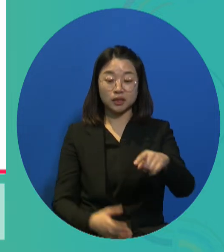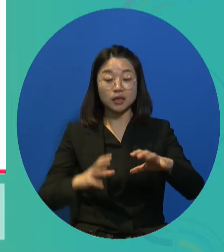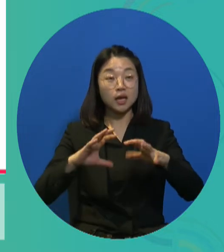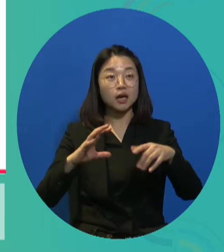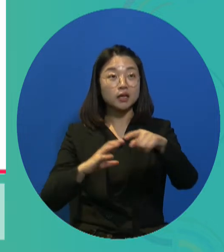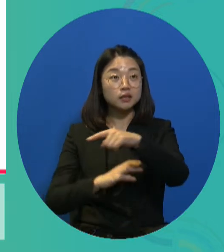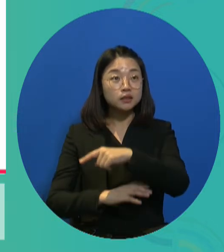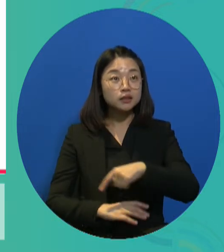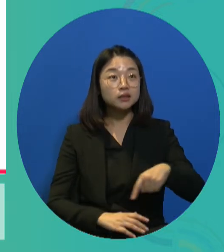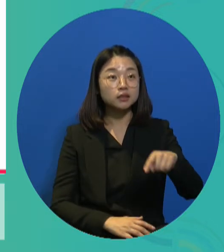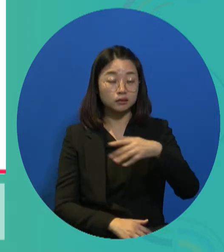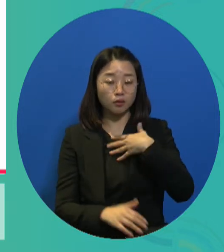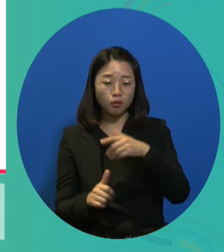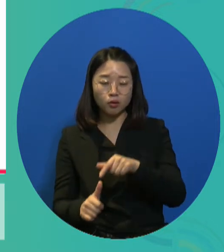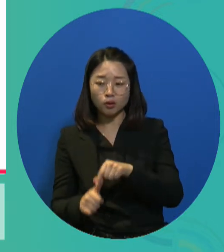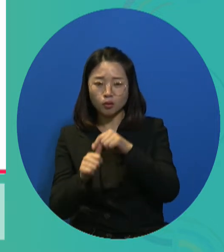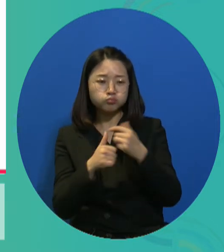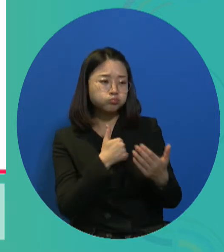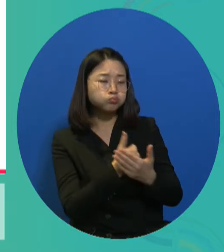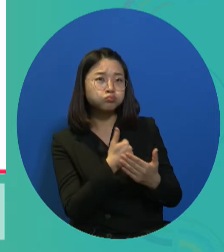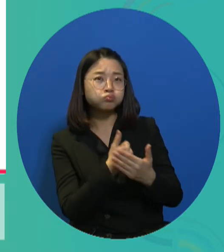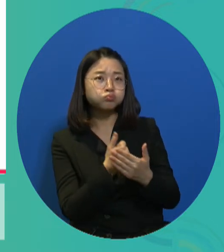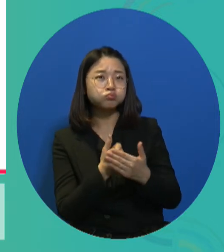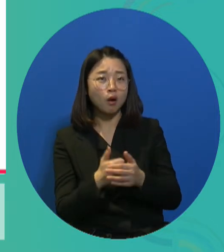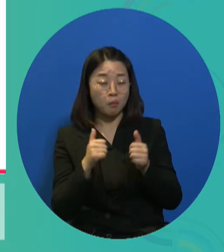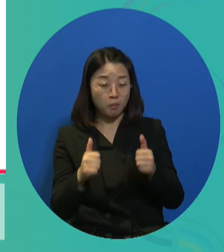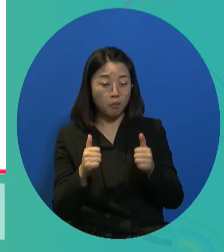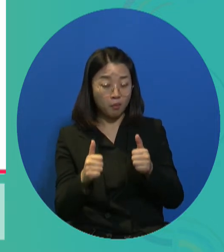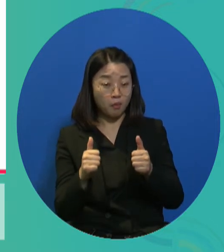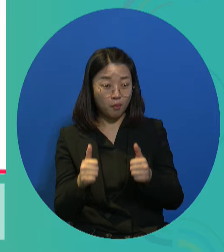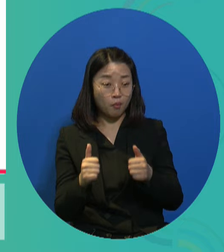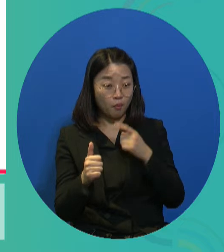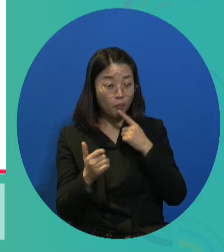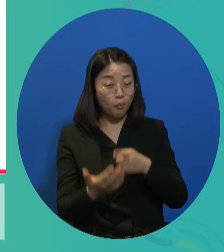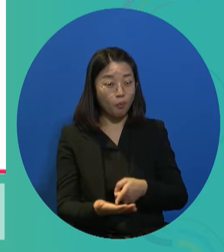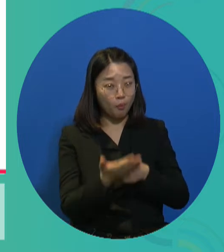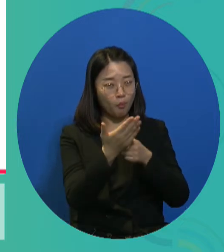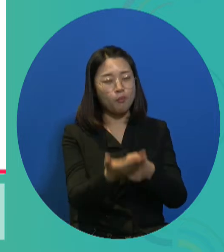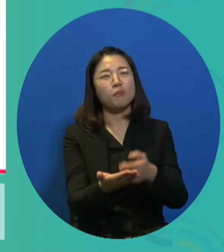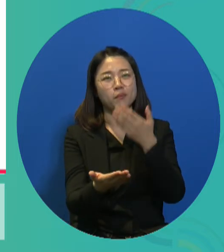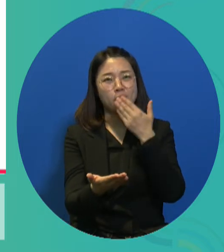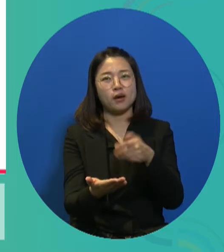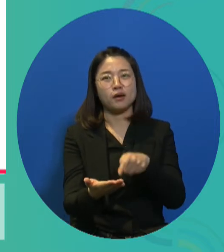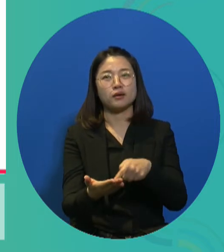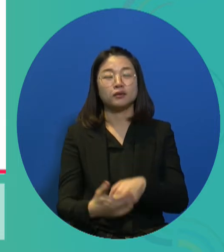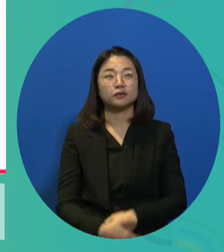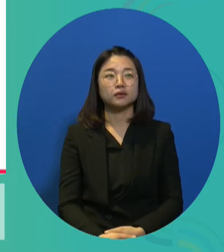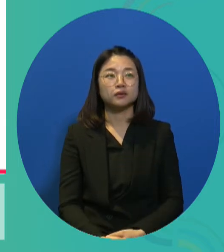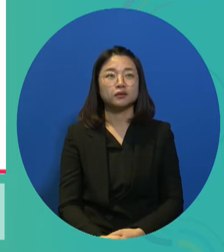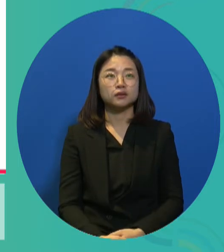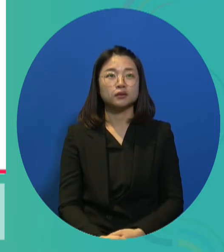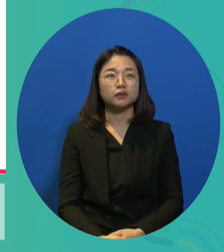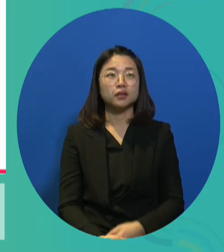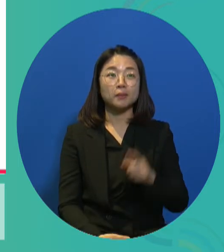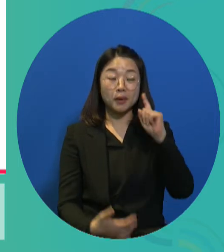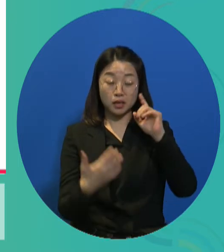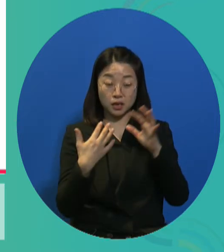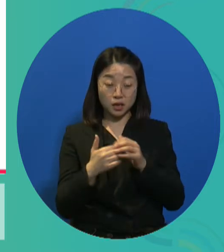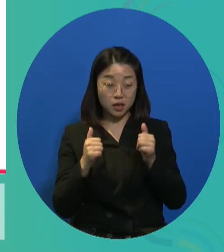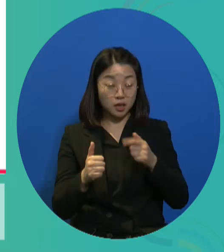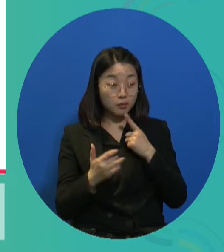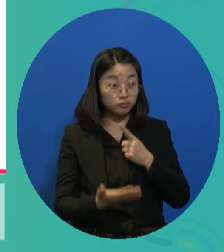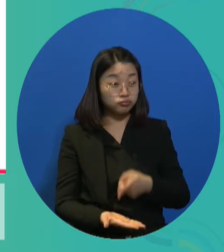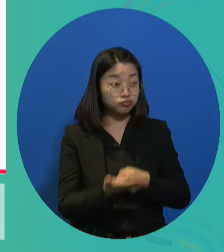by the convention have been violated, then they may go through and utilize available domestic